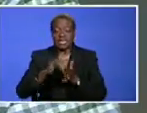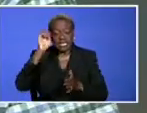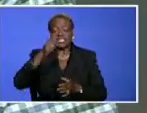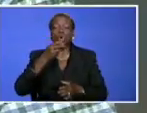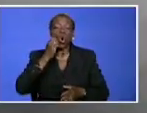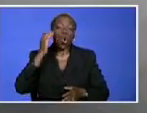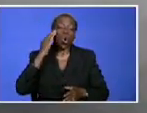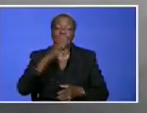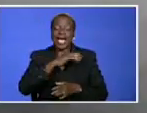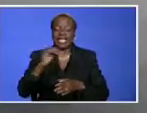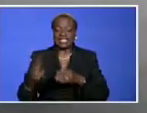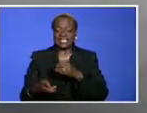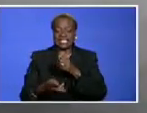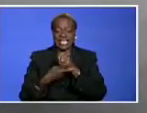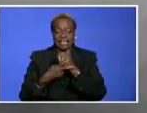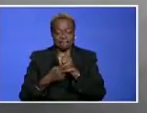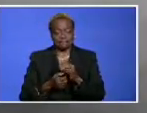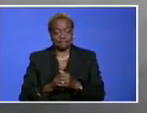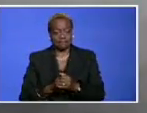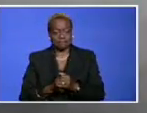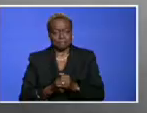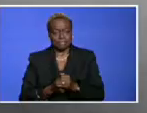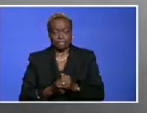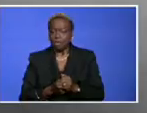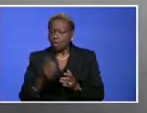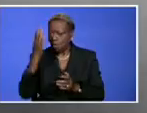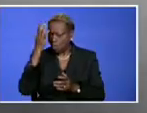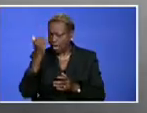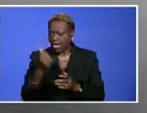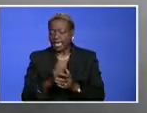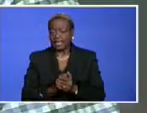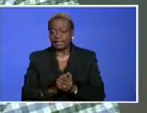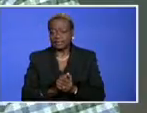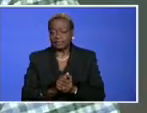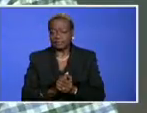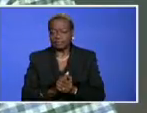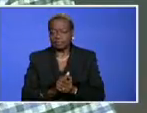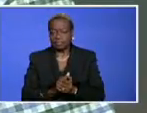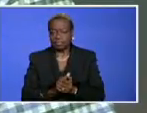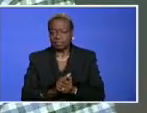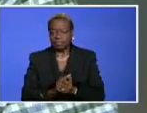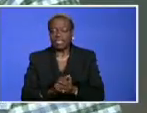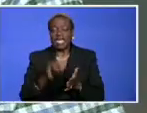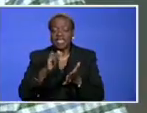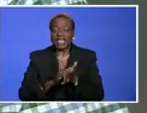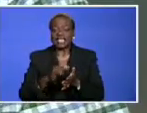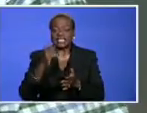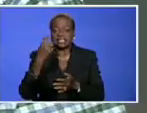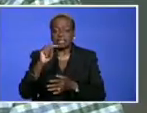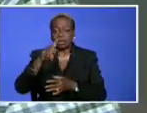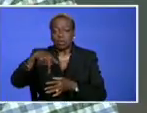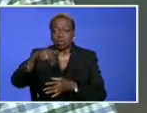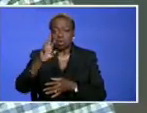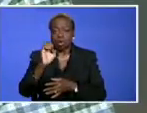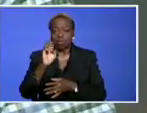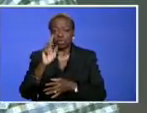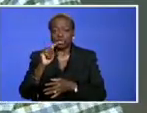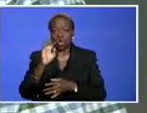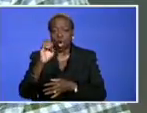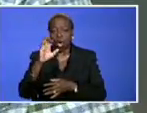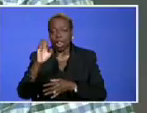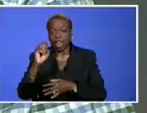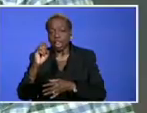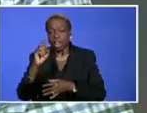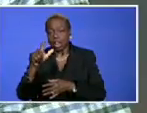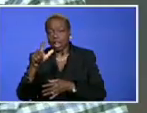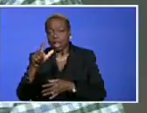safe. Now, you don't know where he is. Why is that exactly? Well, that seems to be the protocol of the Ministry of Health